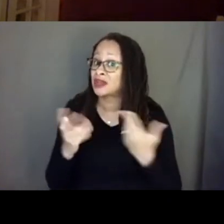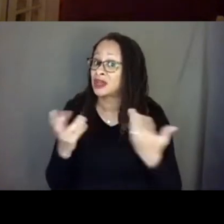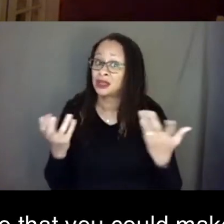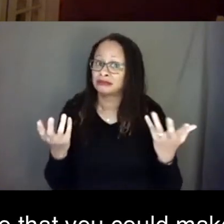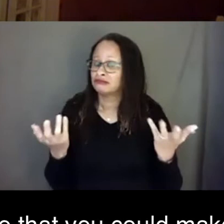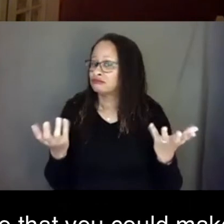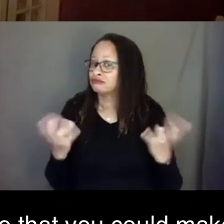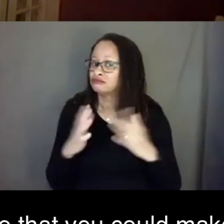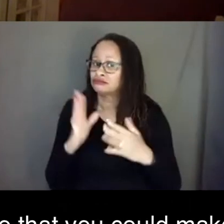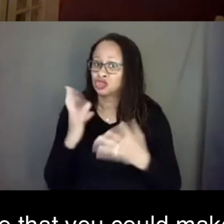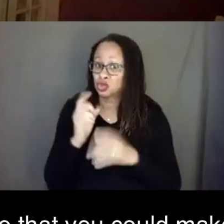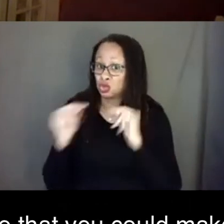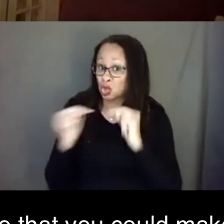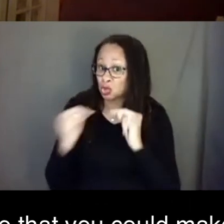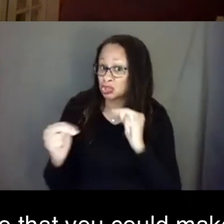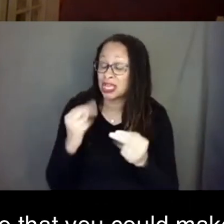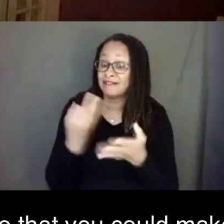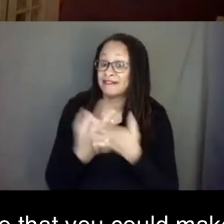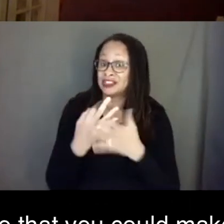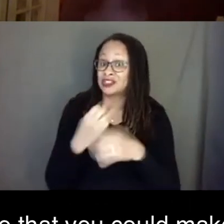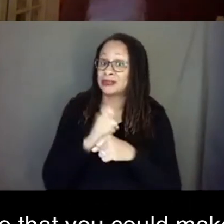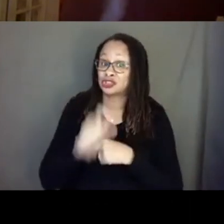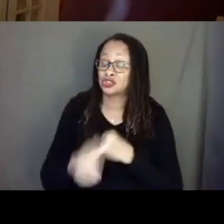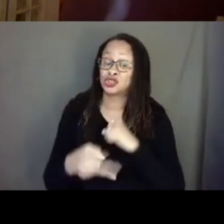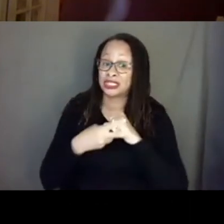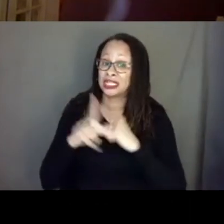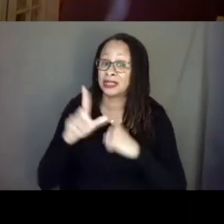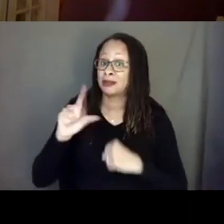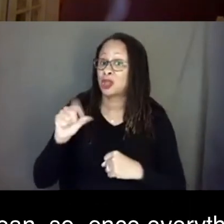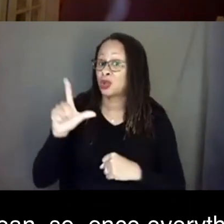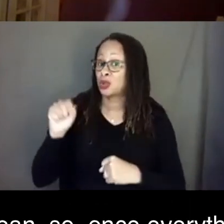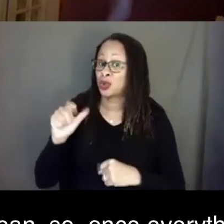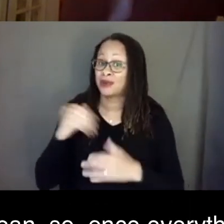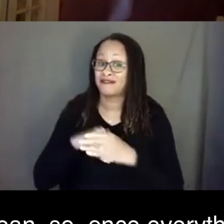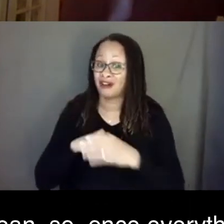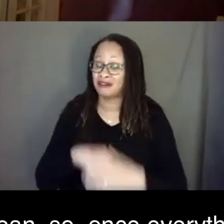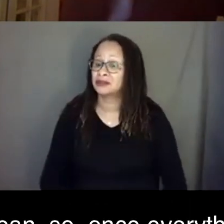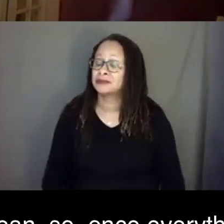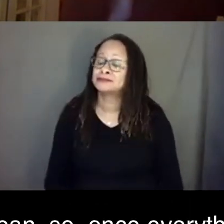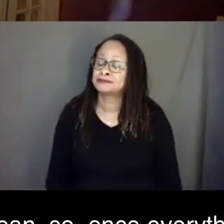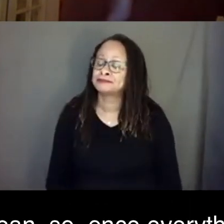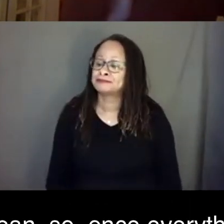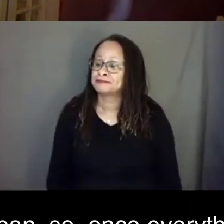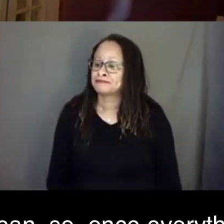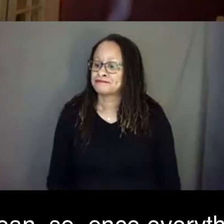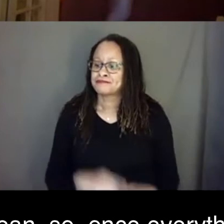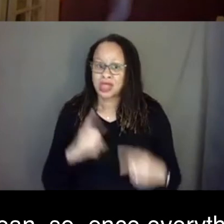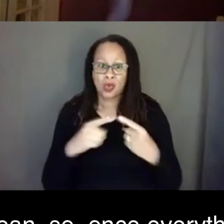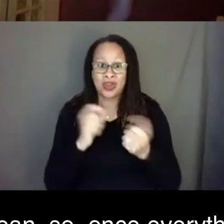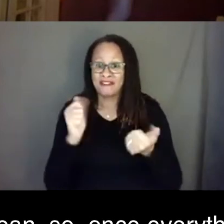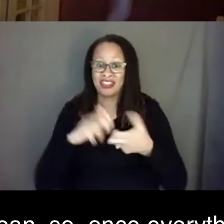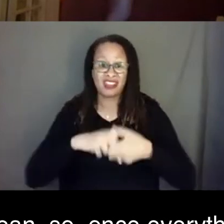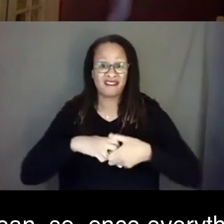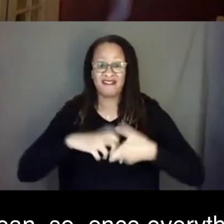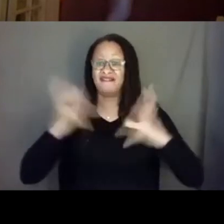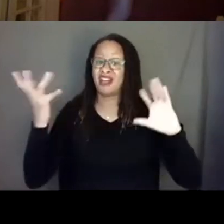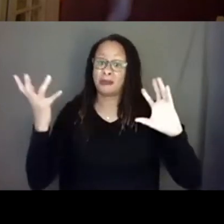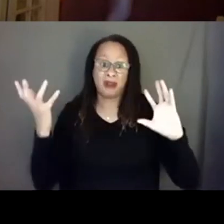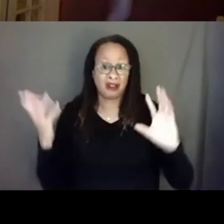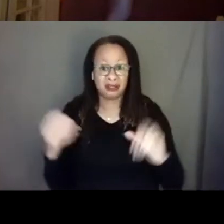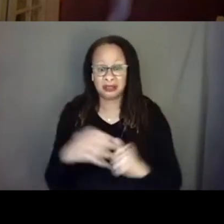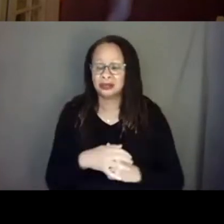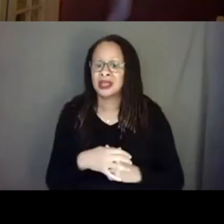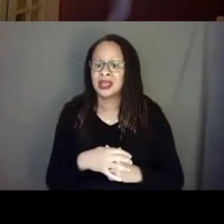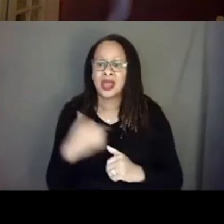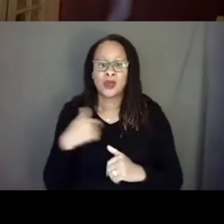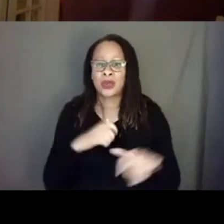negotiate financing so that you can make sure to keep Lolo involved? Yes. I mean, so once everything fell apart, we were just doing